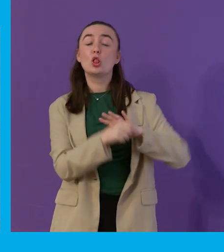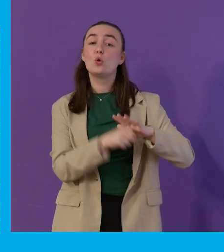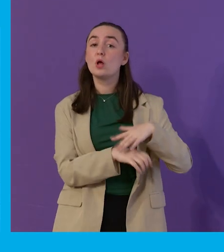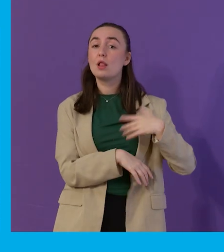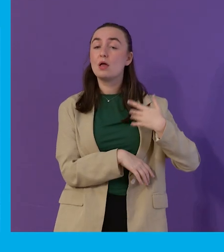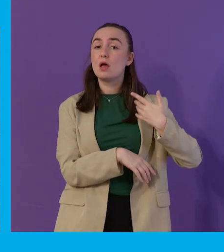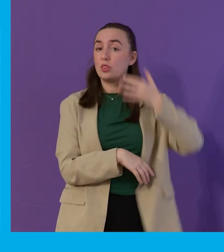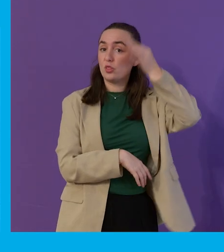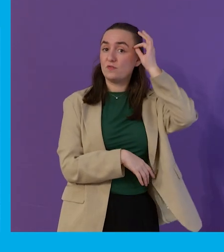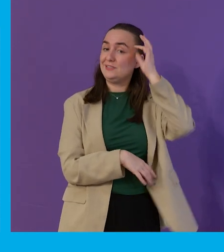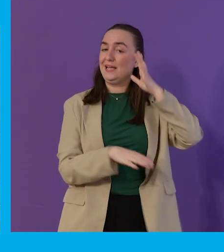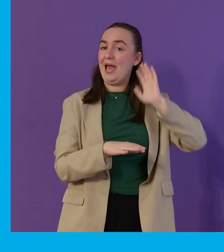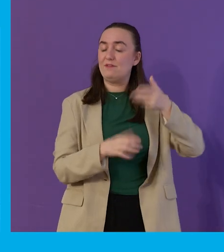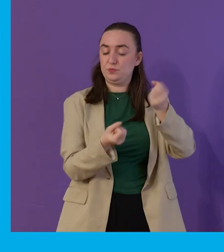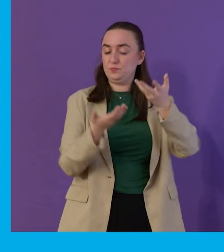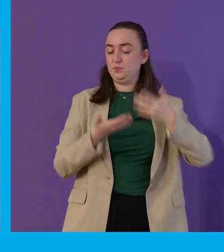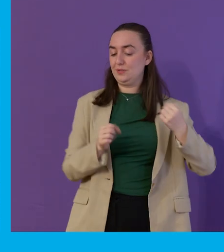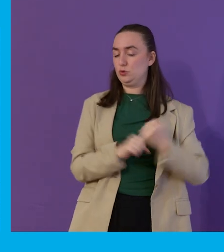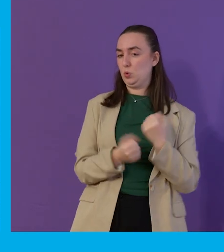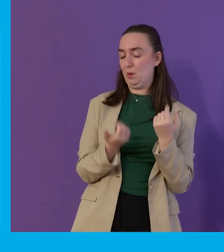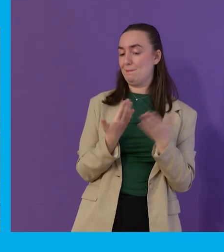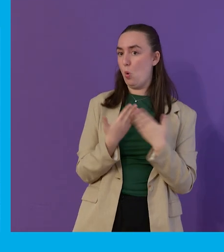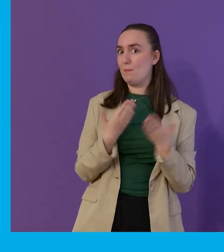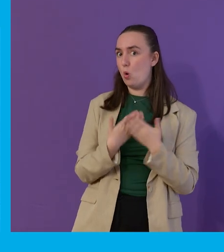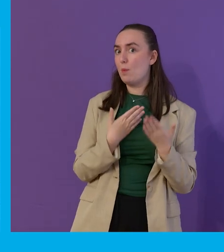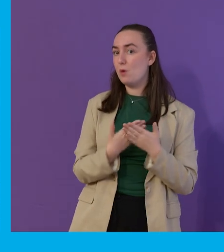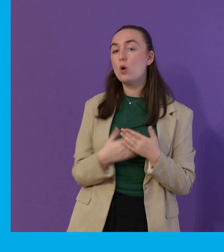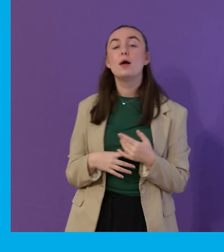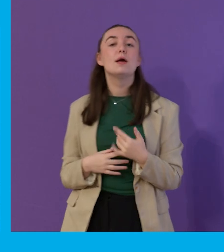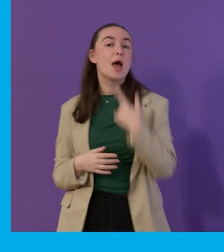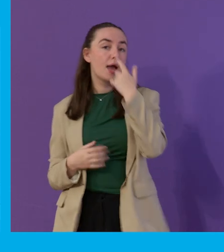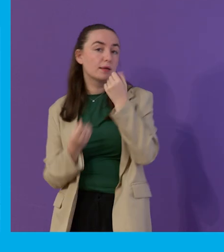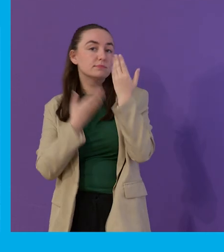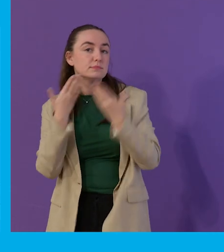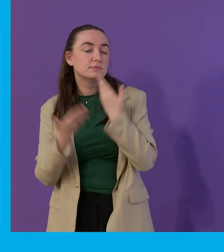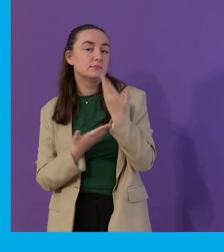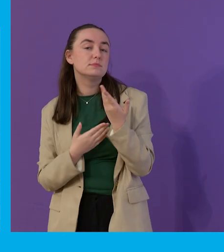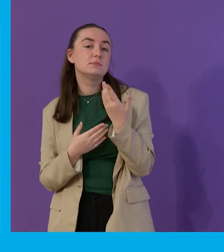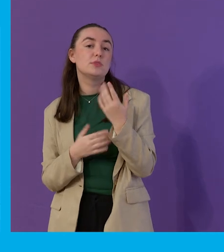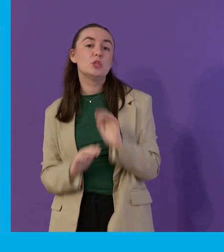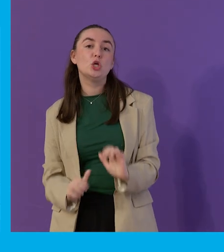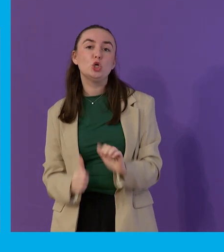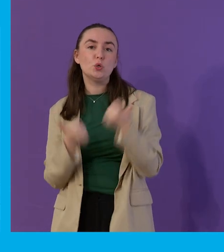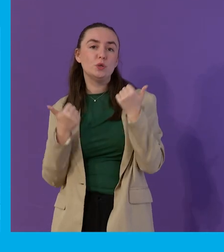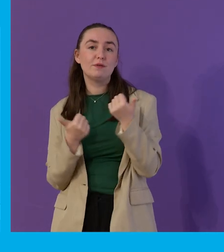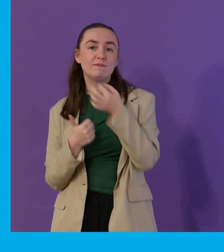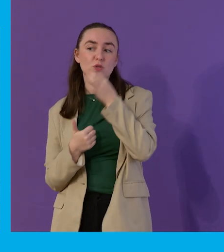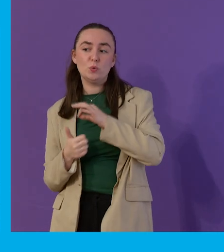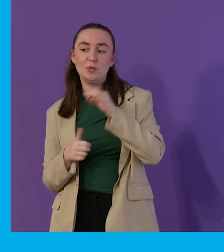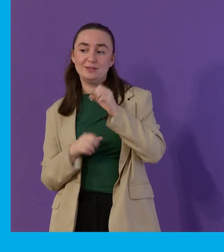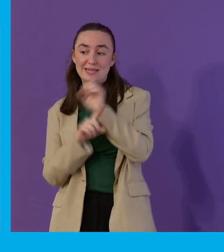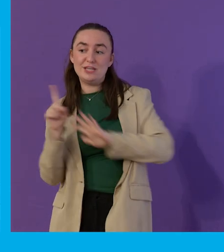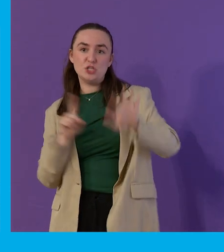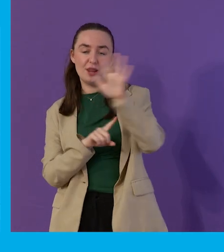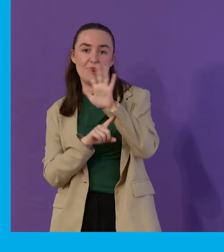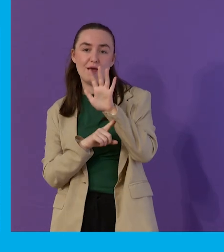And what I'm noticing, just I'll give you an example of the Good Food Nation Act that came through, which requires, and I see Tilly